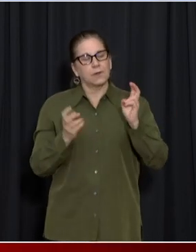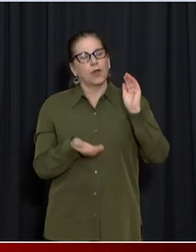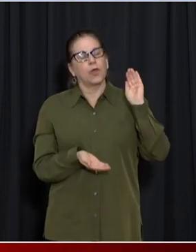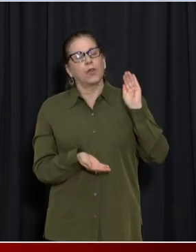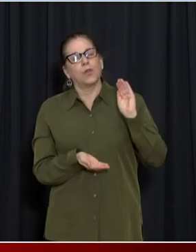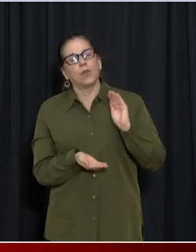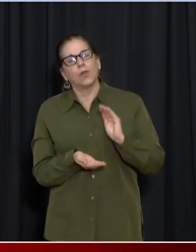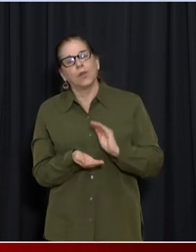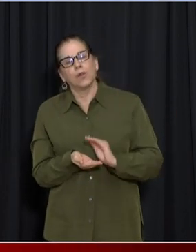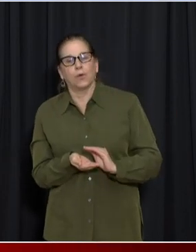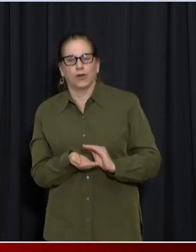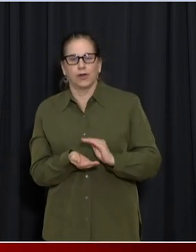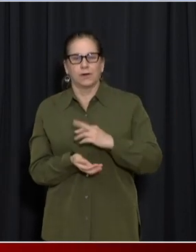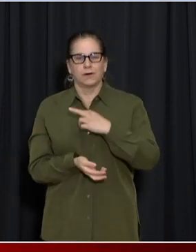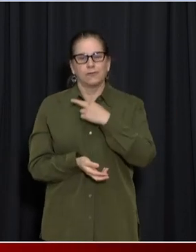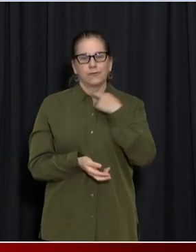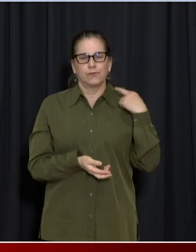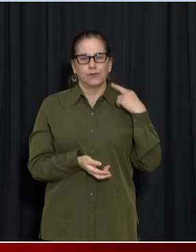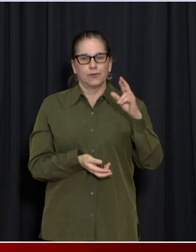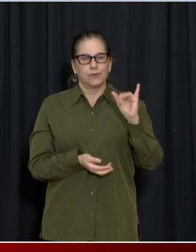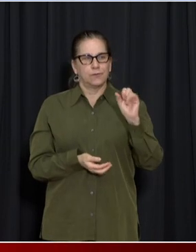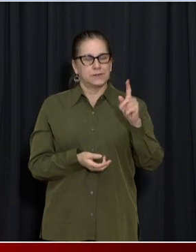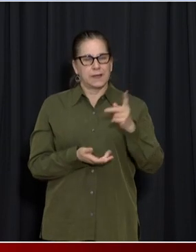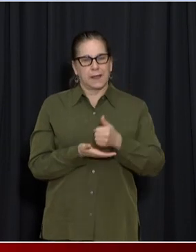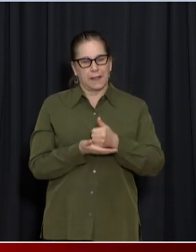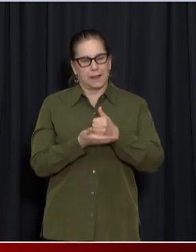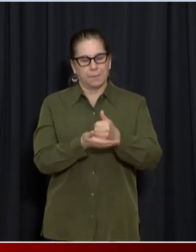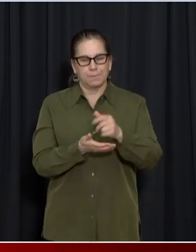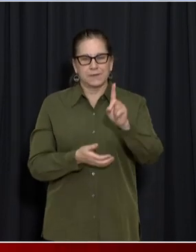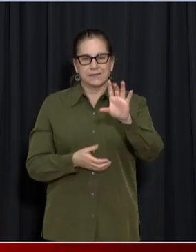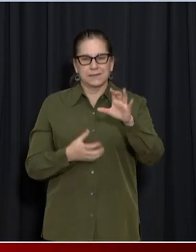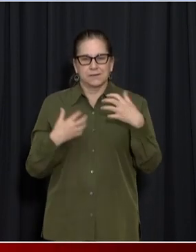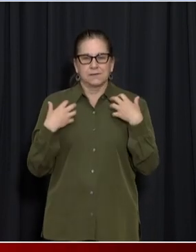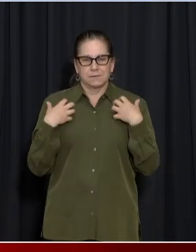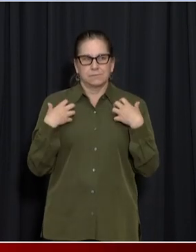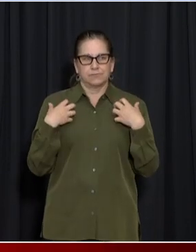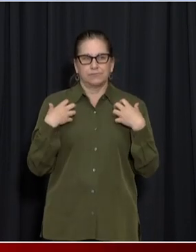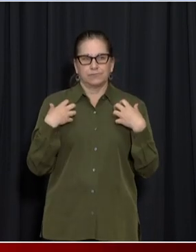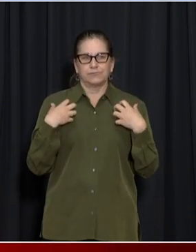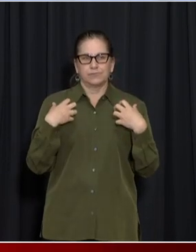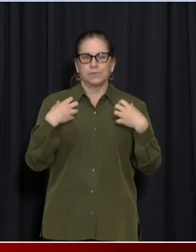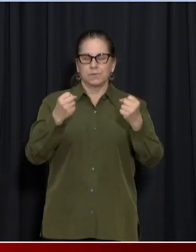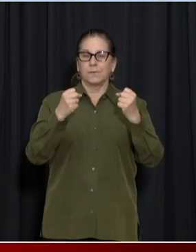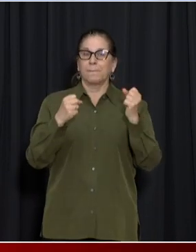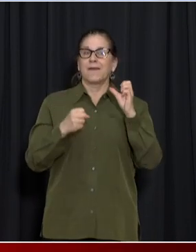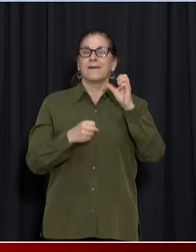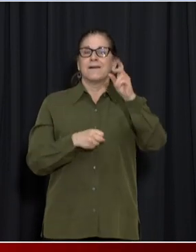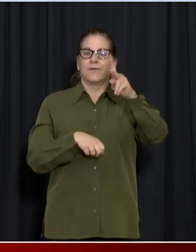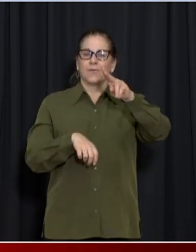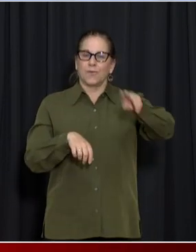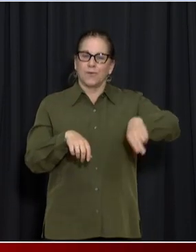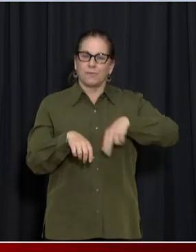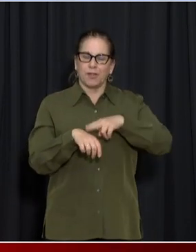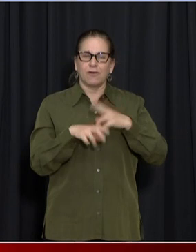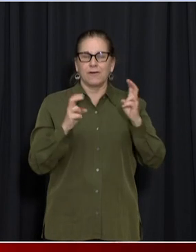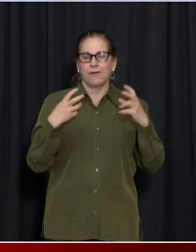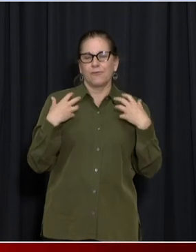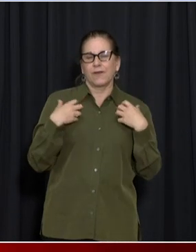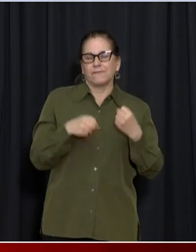and better norm. So let me just maybe briefly cover some of the critical elements of this